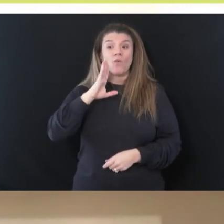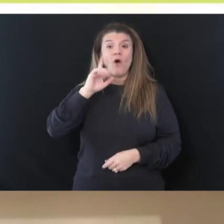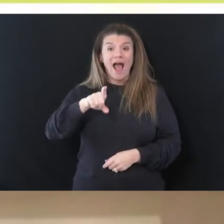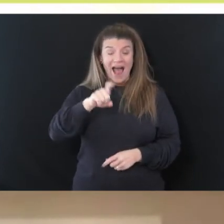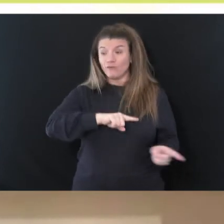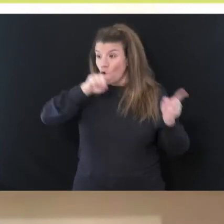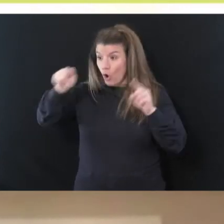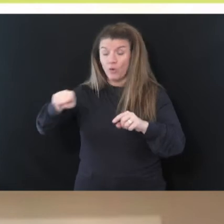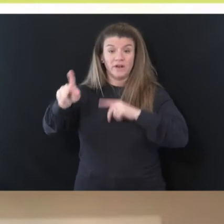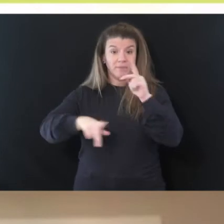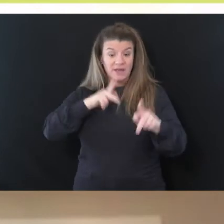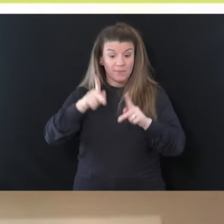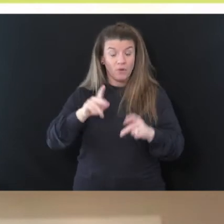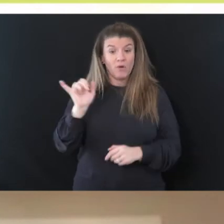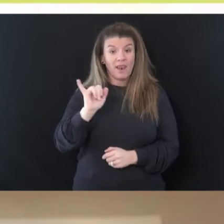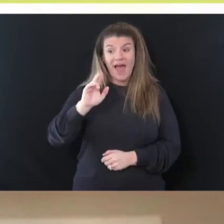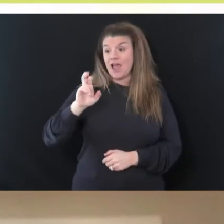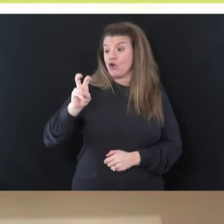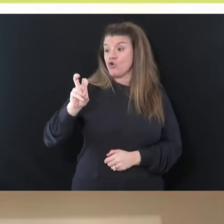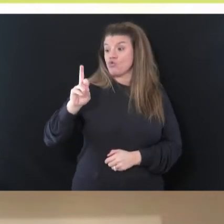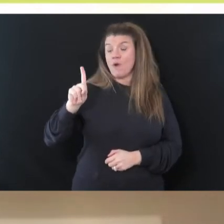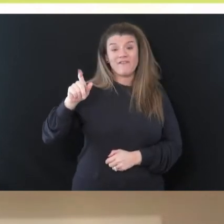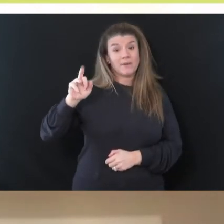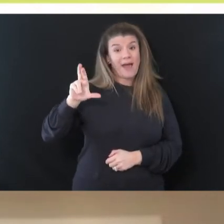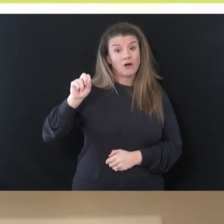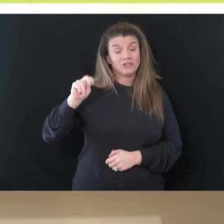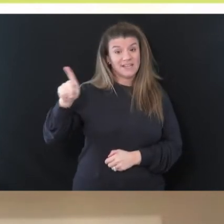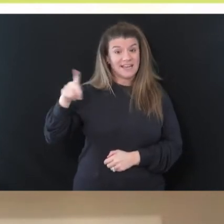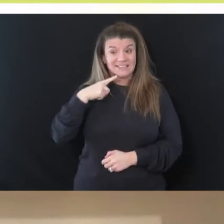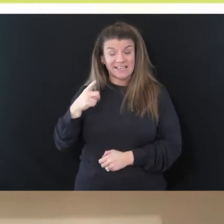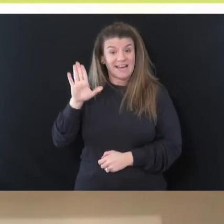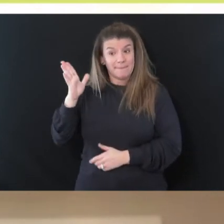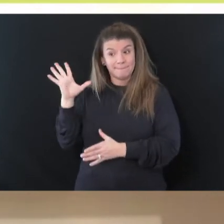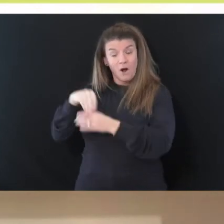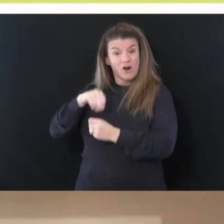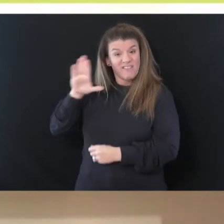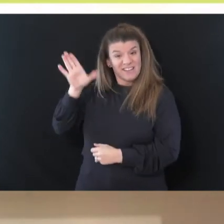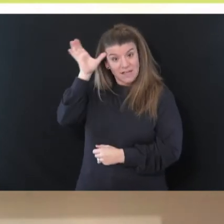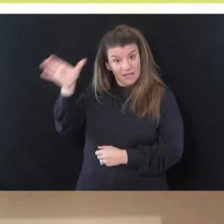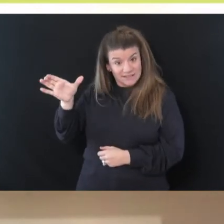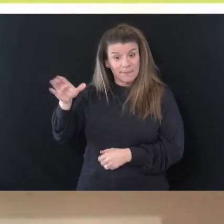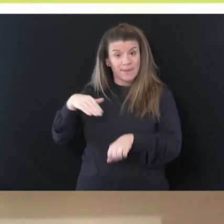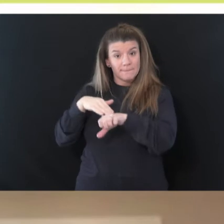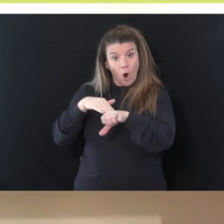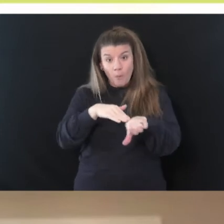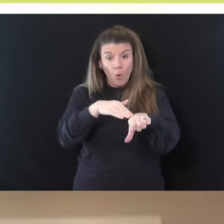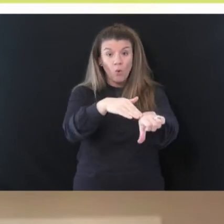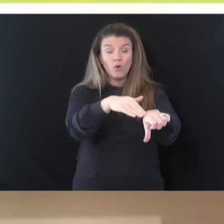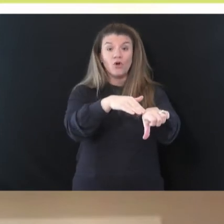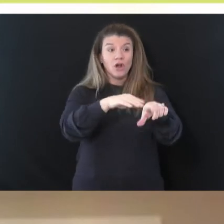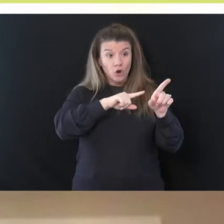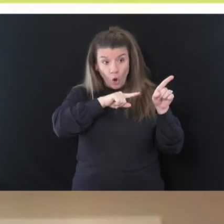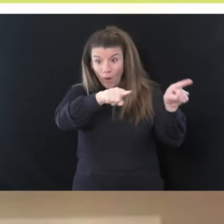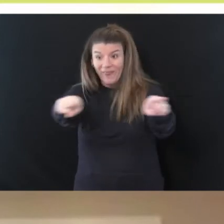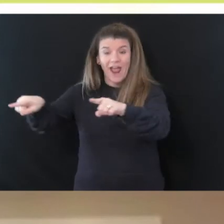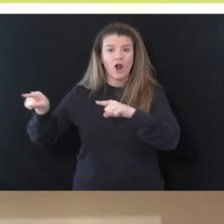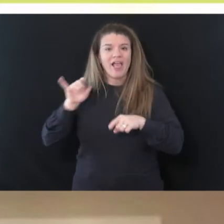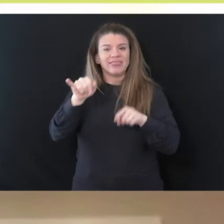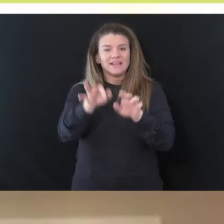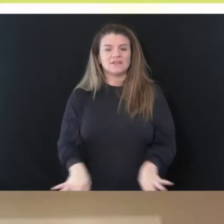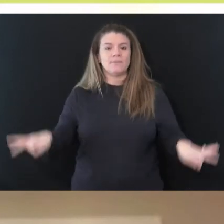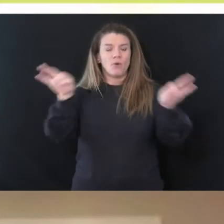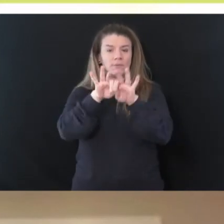to folks, as Reverend Patterson pointed out earlier in part of his concept. The mobility is an important part